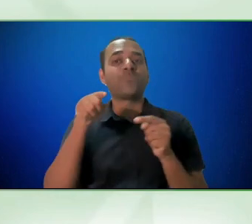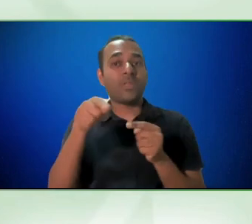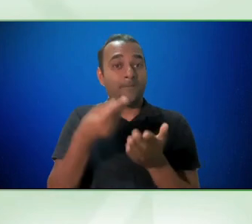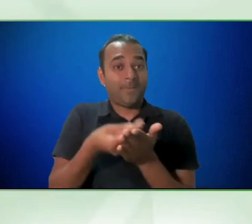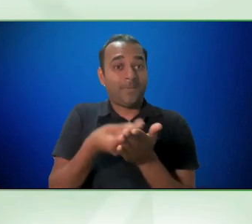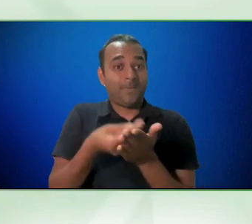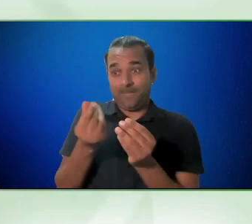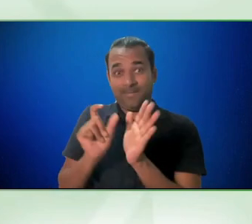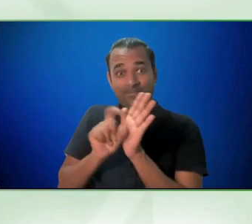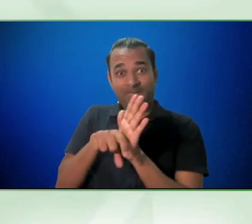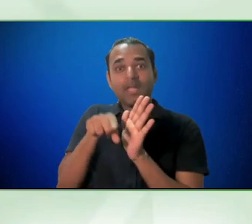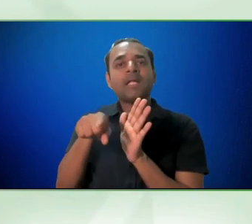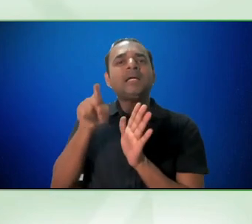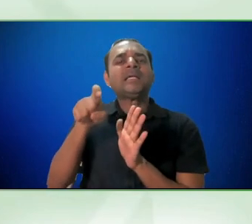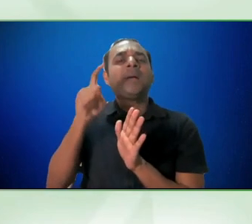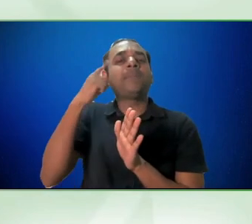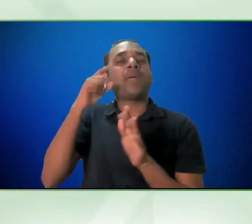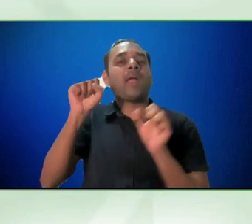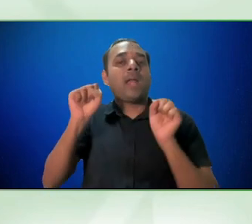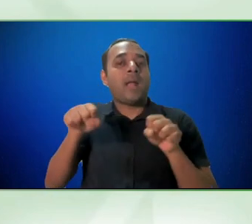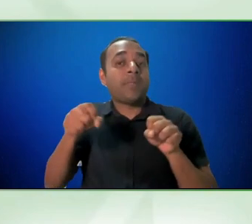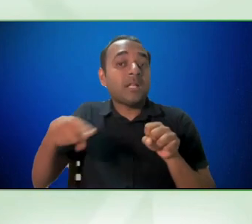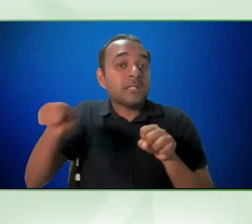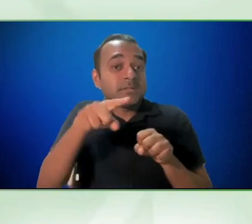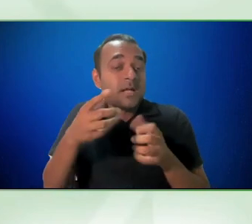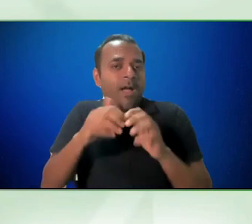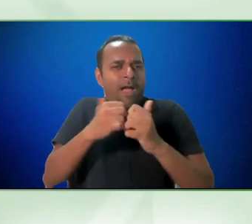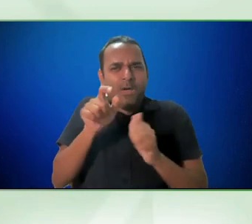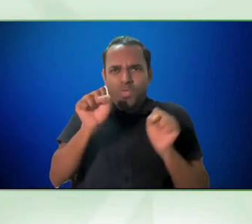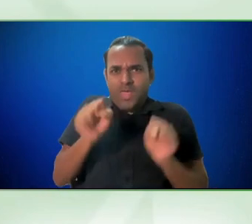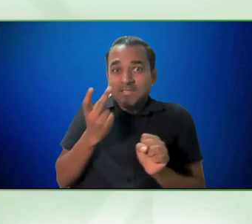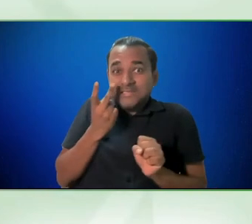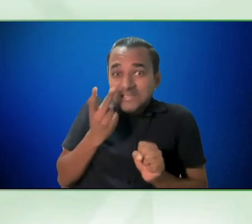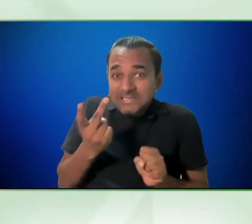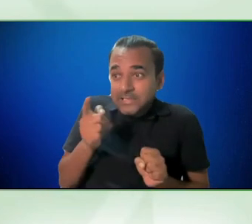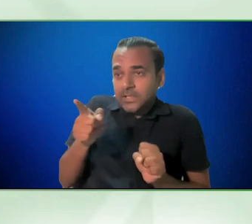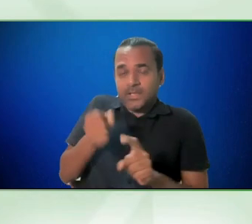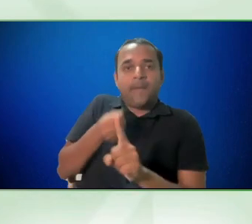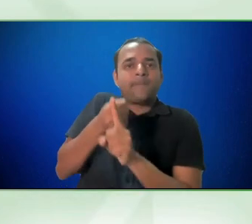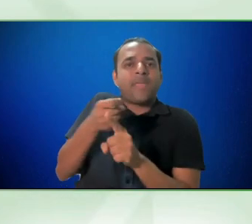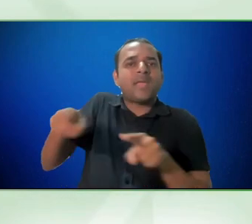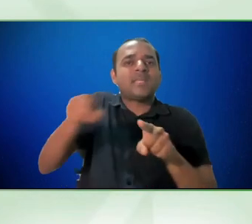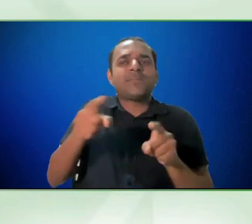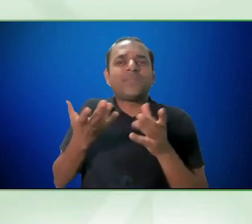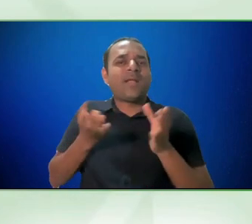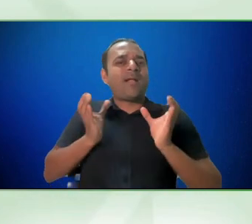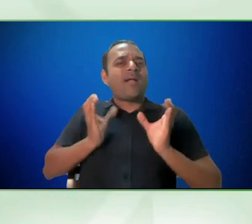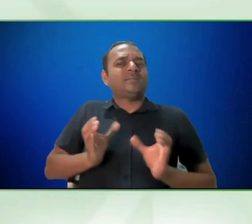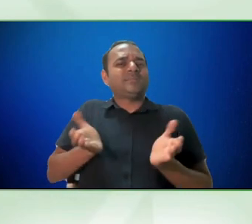so they can be involved from the very, very outset. So, you know, we don't know everything. They need to be involved to get it right.